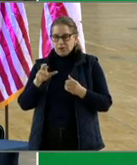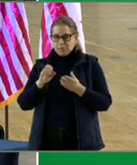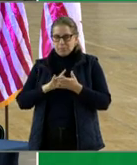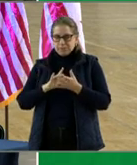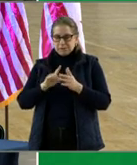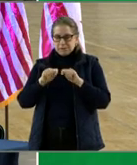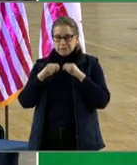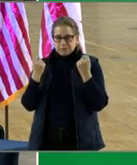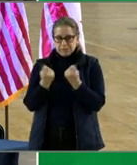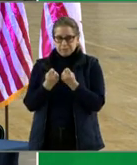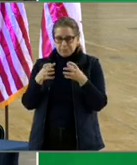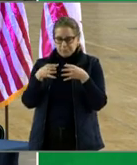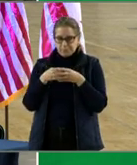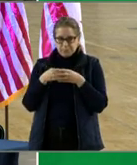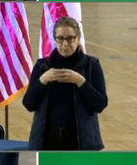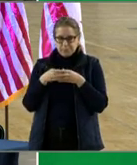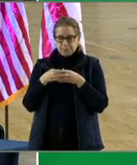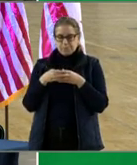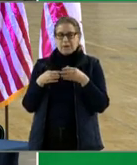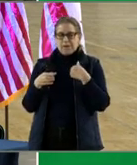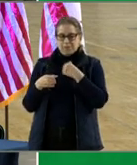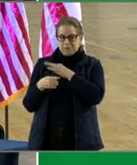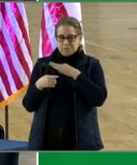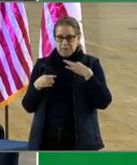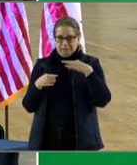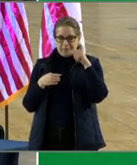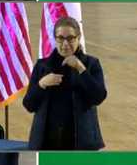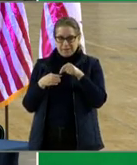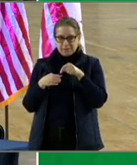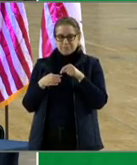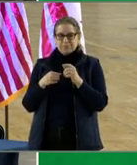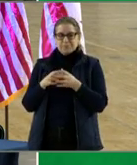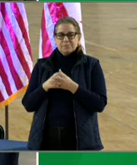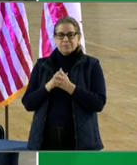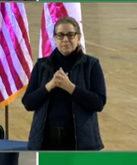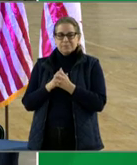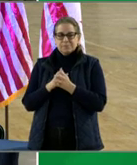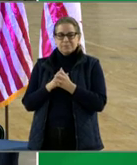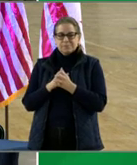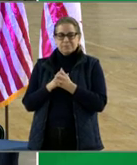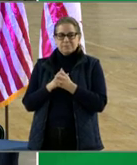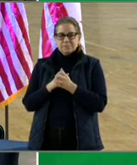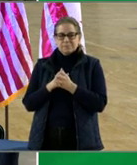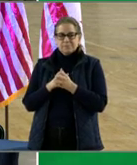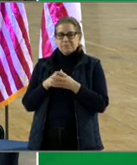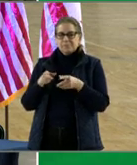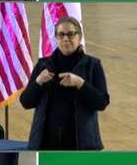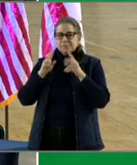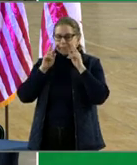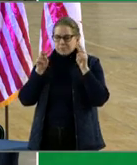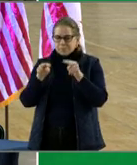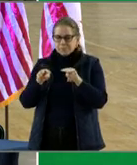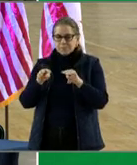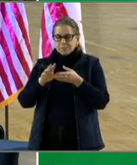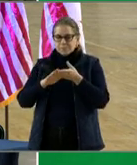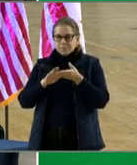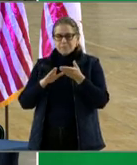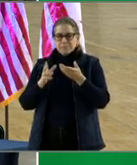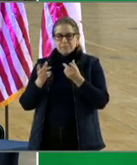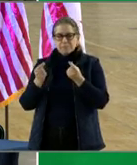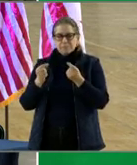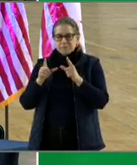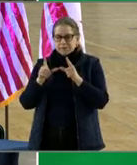medical branch who are the individuals who run the health regulation and licensing administration and oversee our healthcare facilities